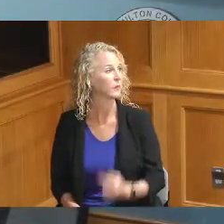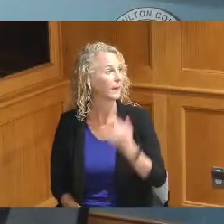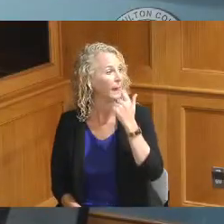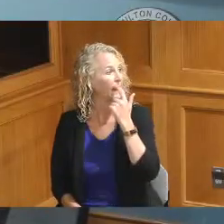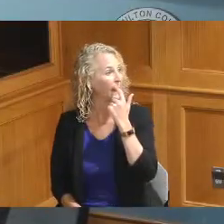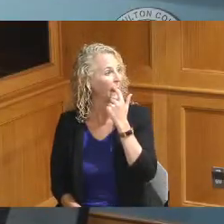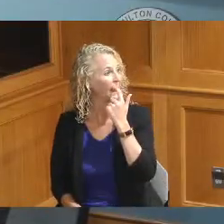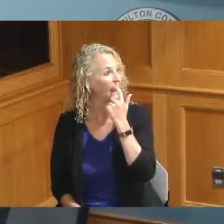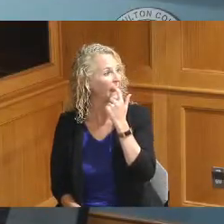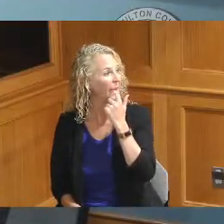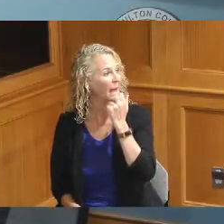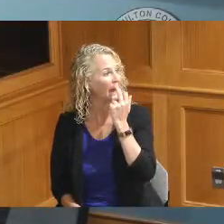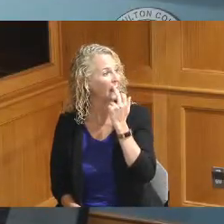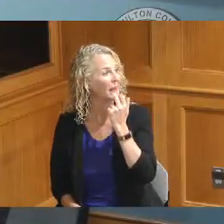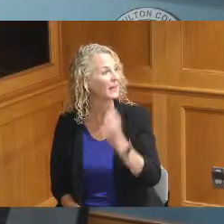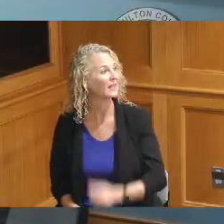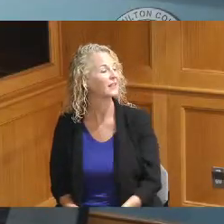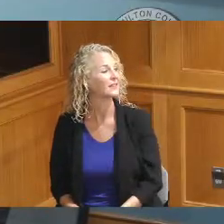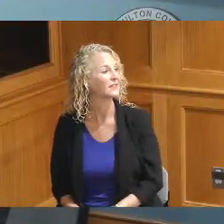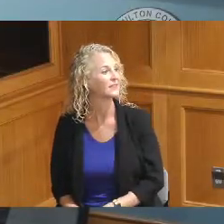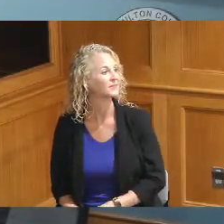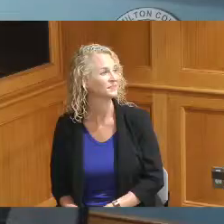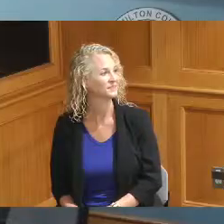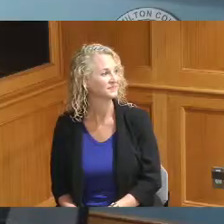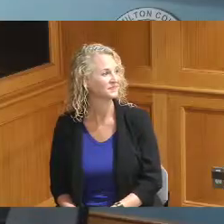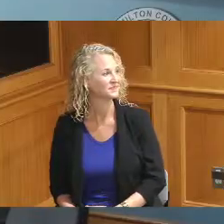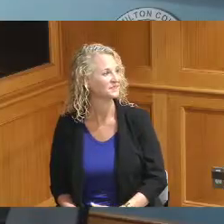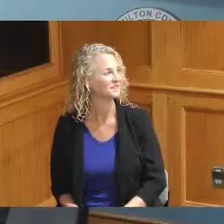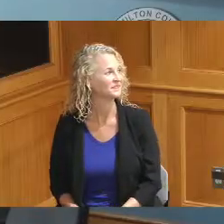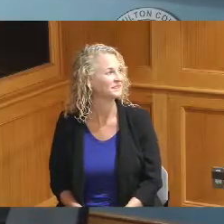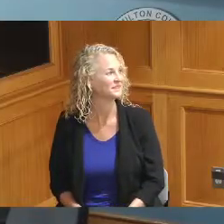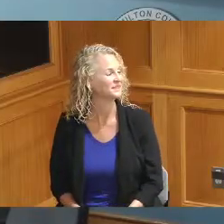All right. That's close.